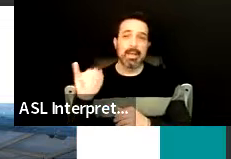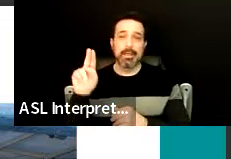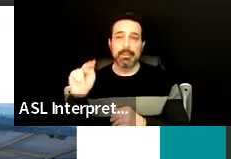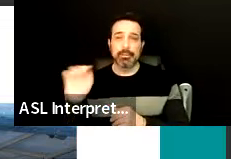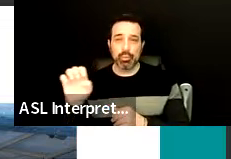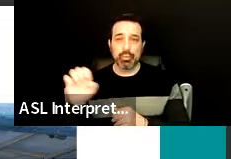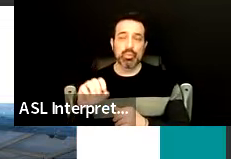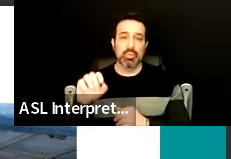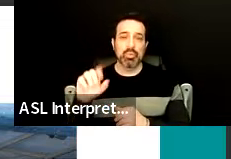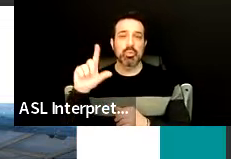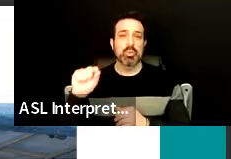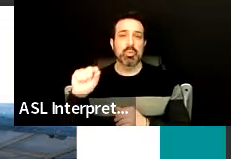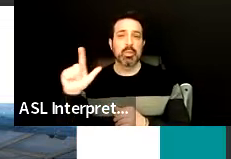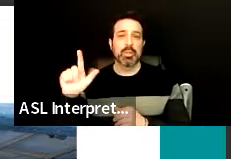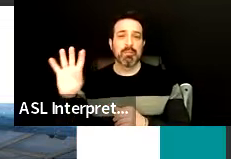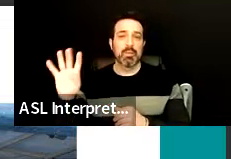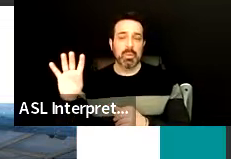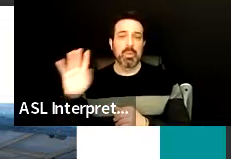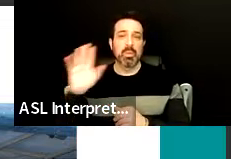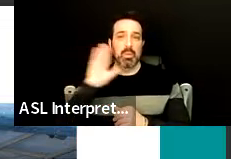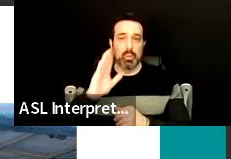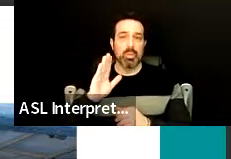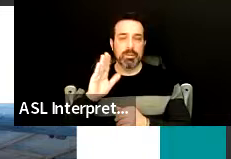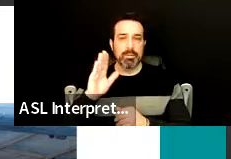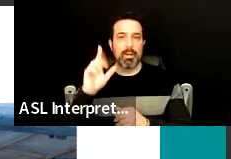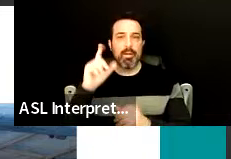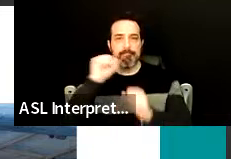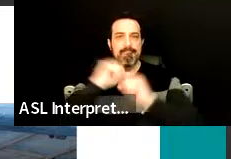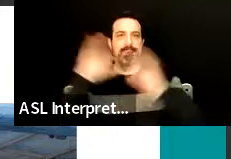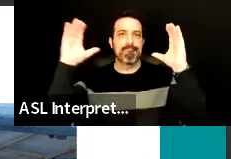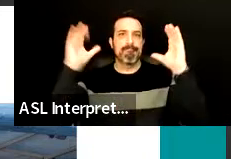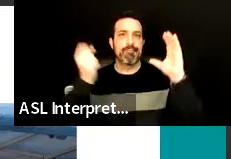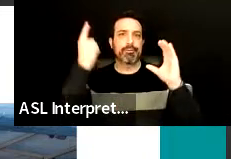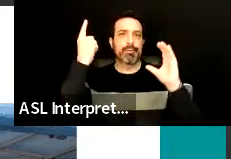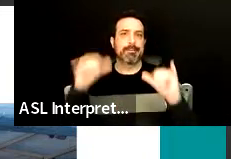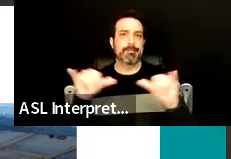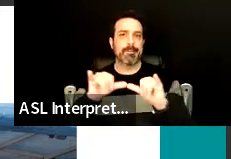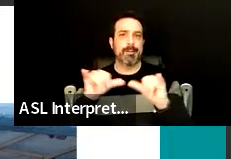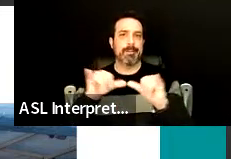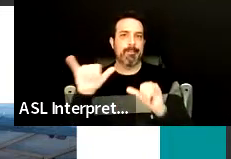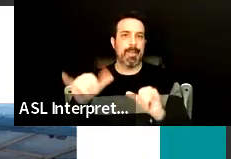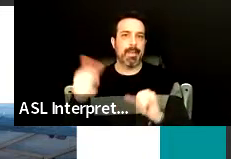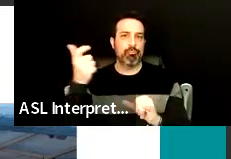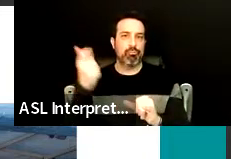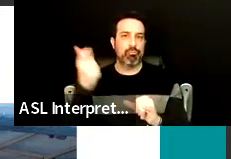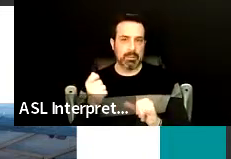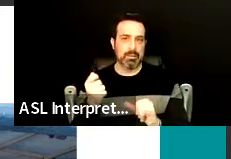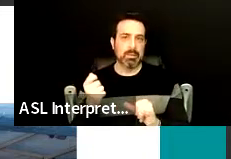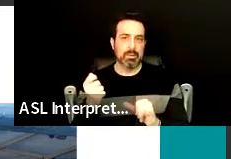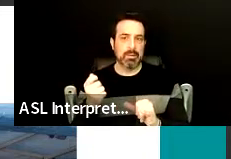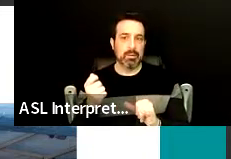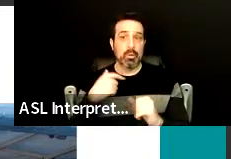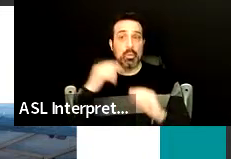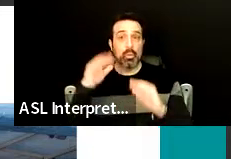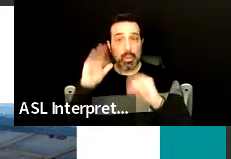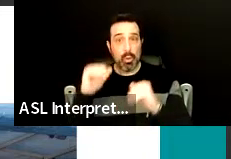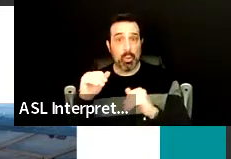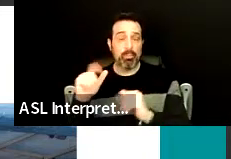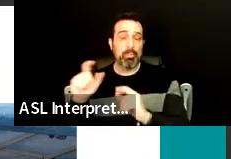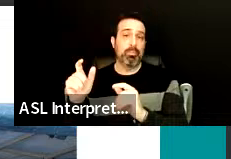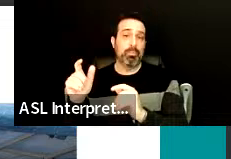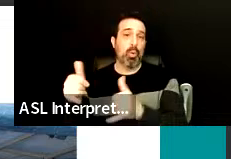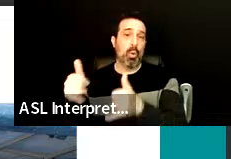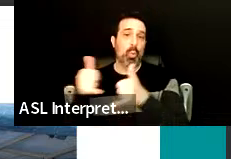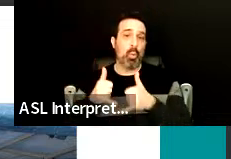of 2024 to understand the size of the grant that we hope to be awarded